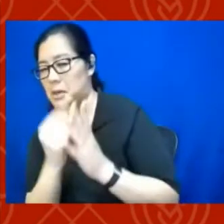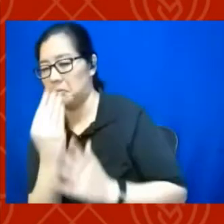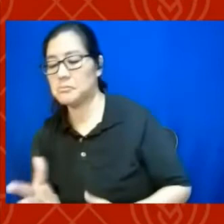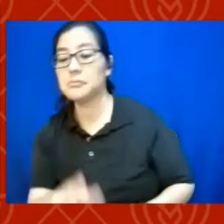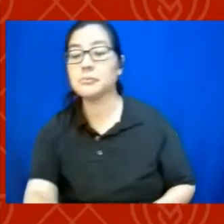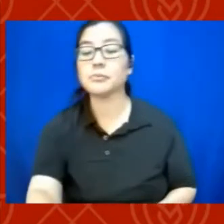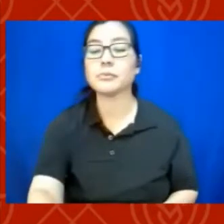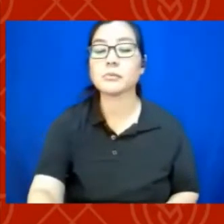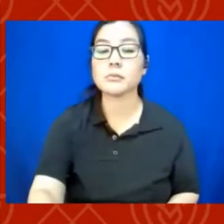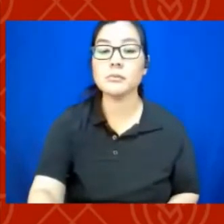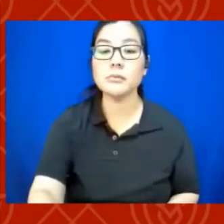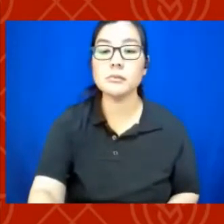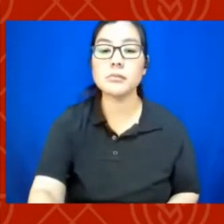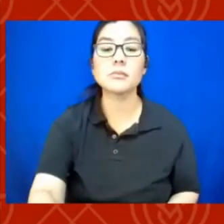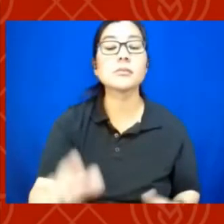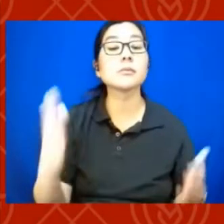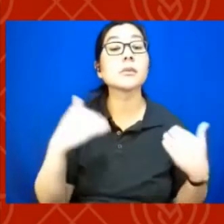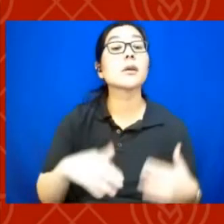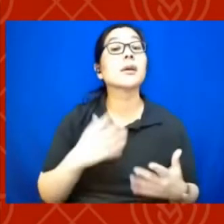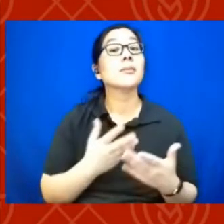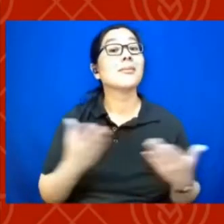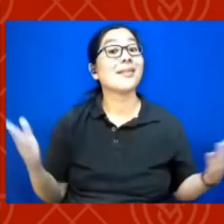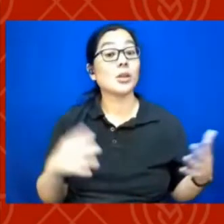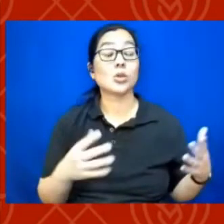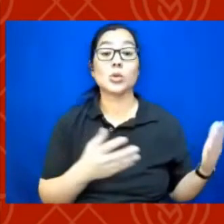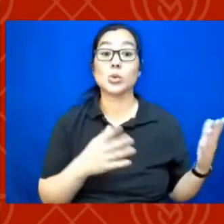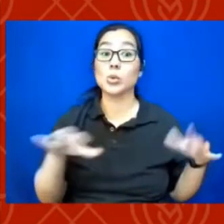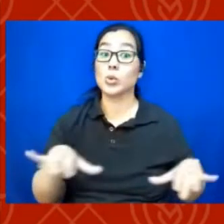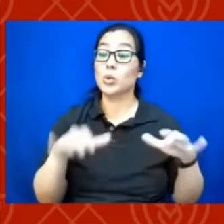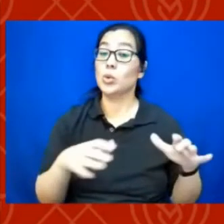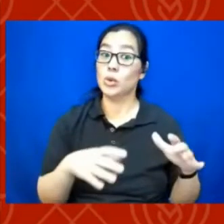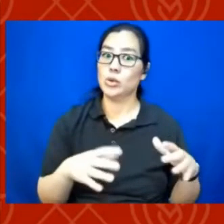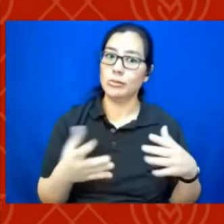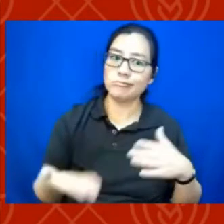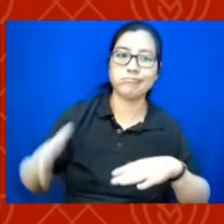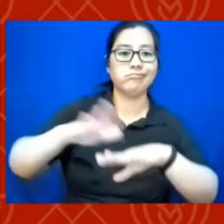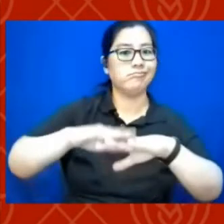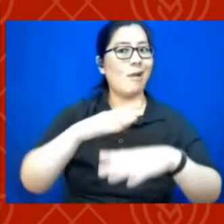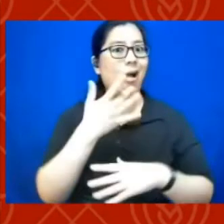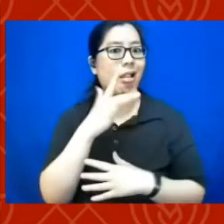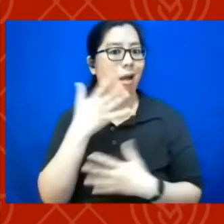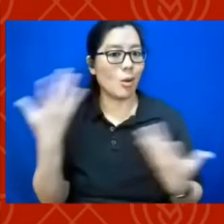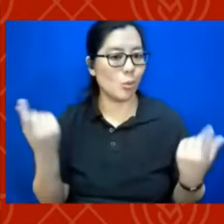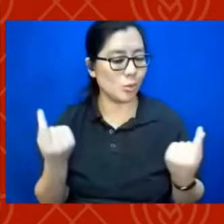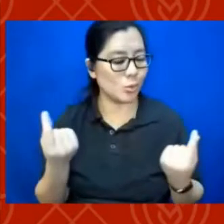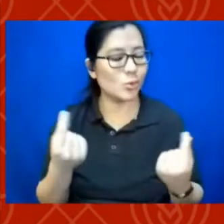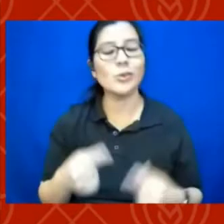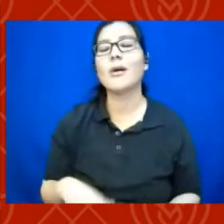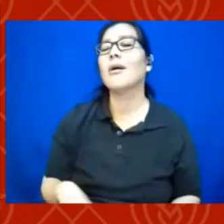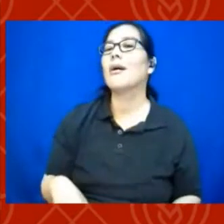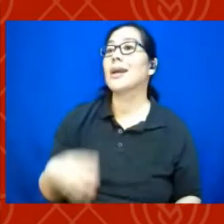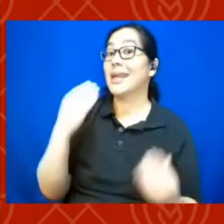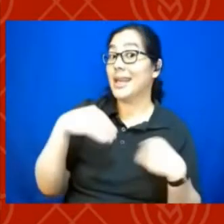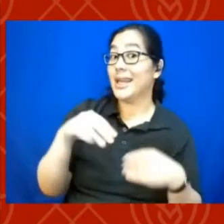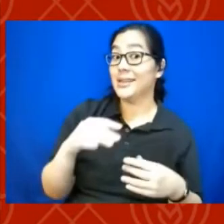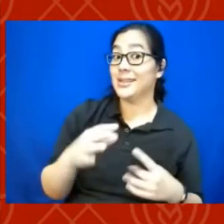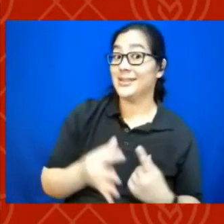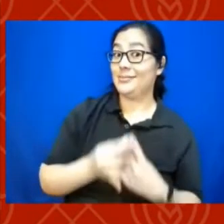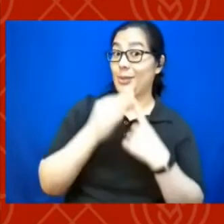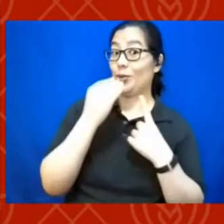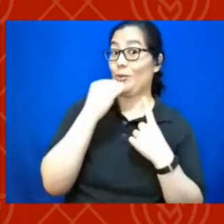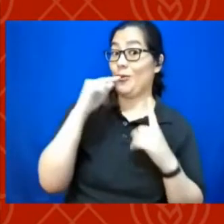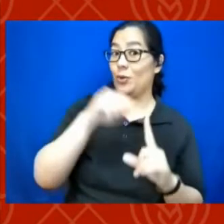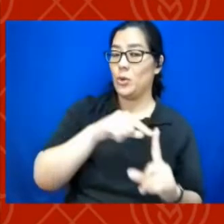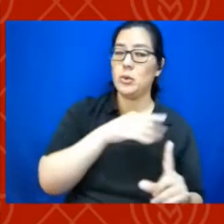Here are some things you can do to bring luck into the new year. You can eat the lucky foods that we've discussed earlier, such as fish, tangerines,